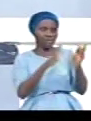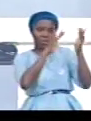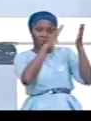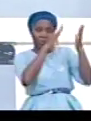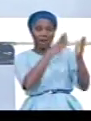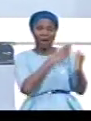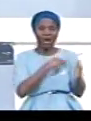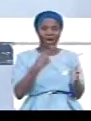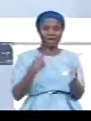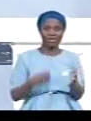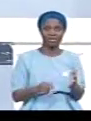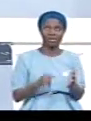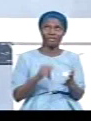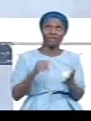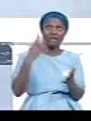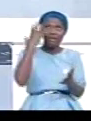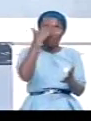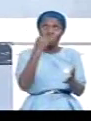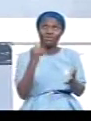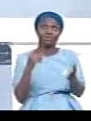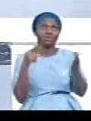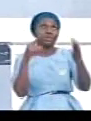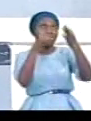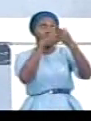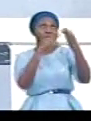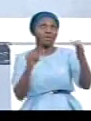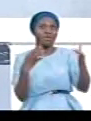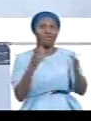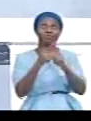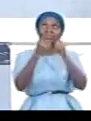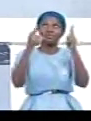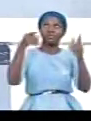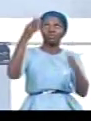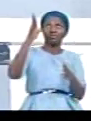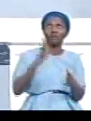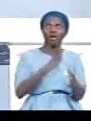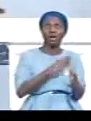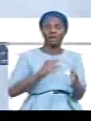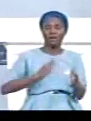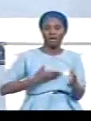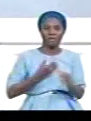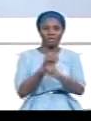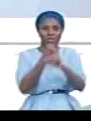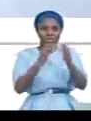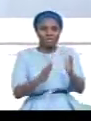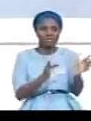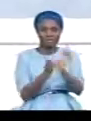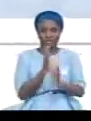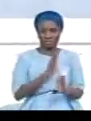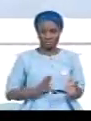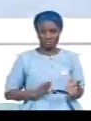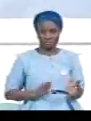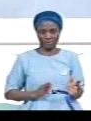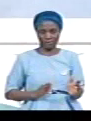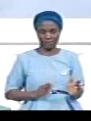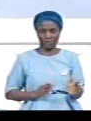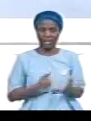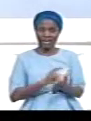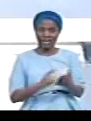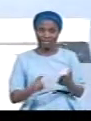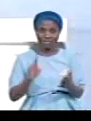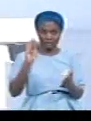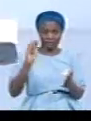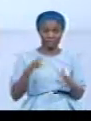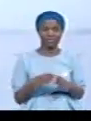glorious appearing of the great God and our Savior Jesus Christ. In verse 14,